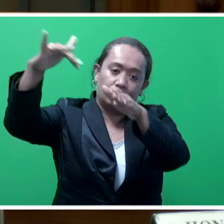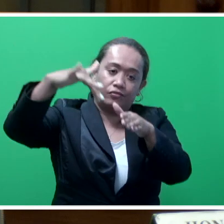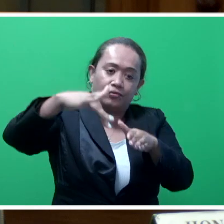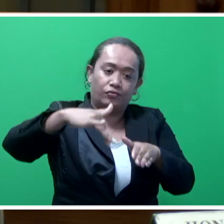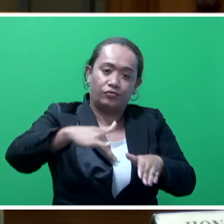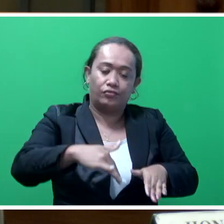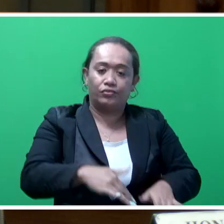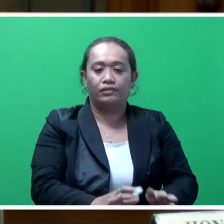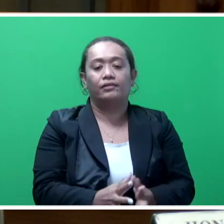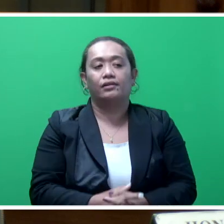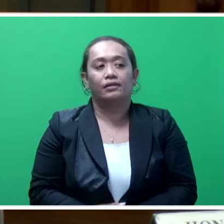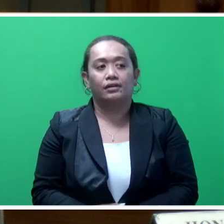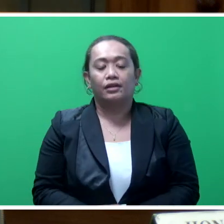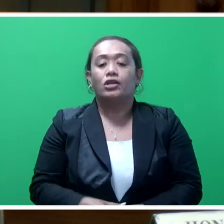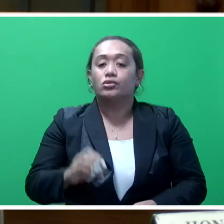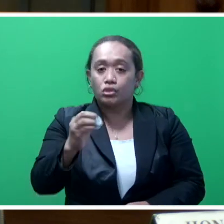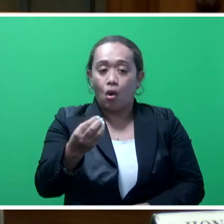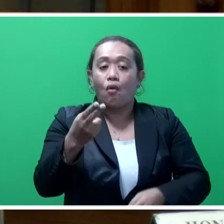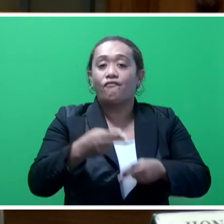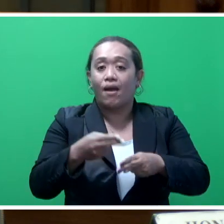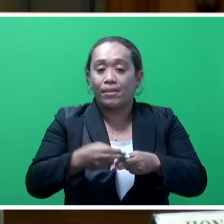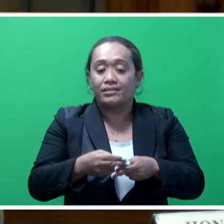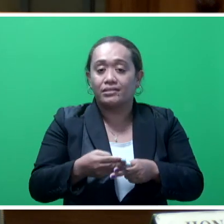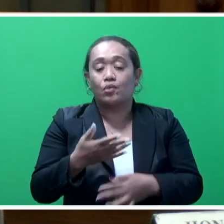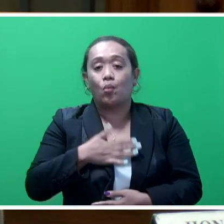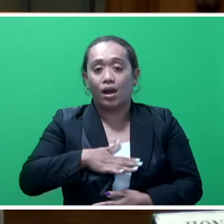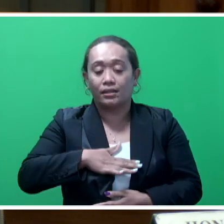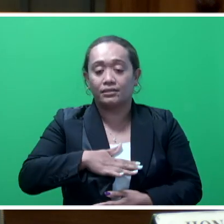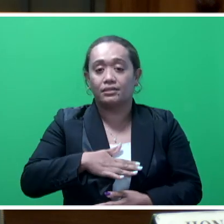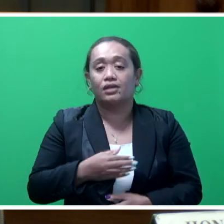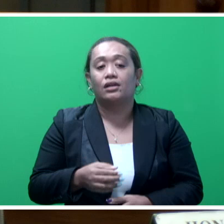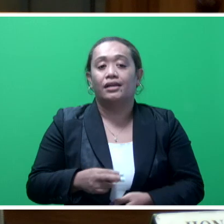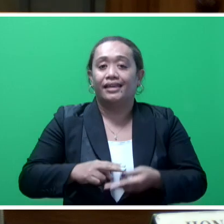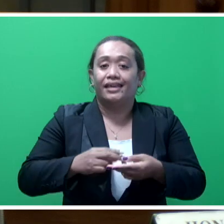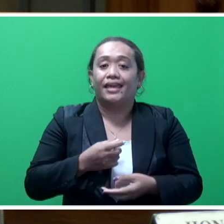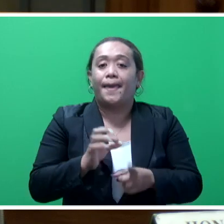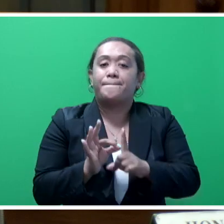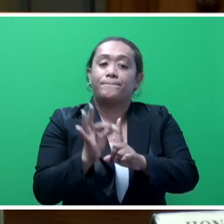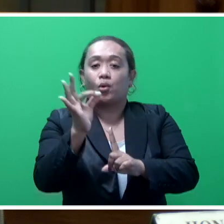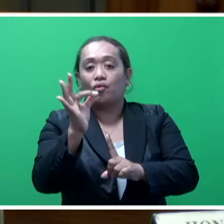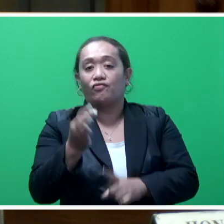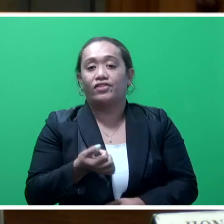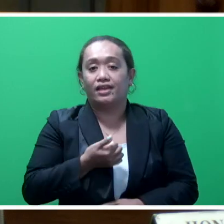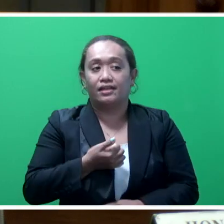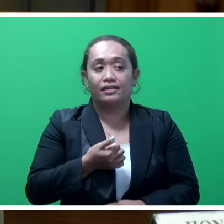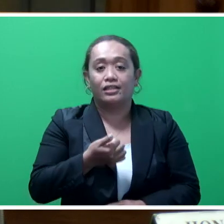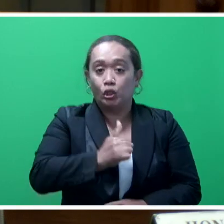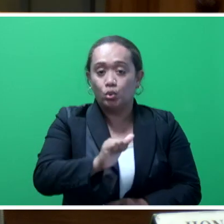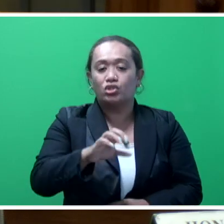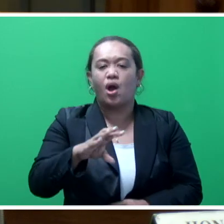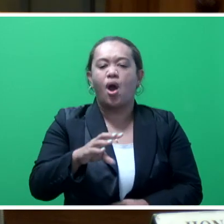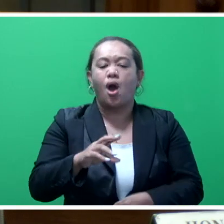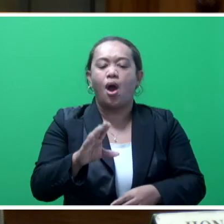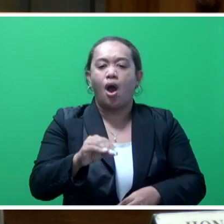And as farmers are increasing the utilization of these fertilizers, particularly nitrate